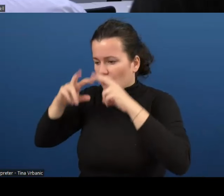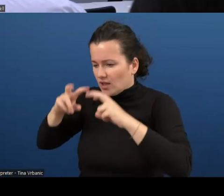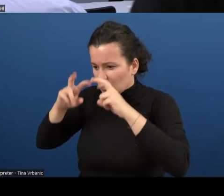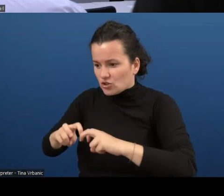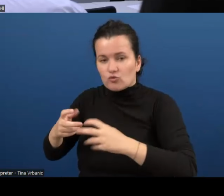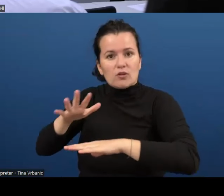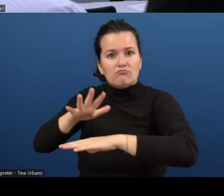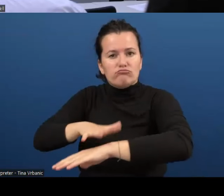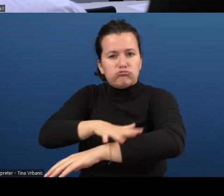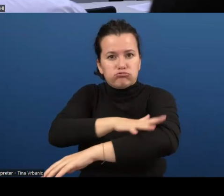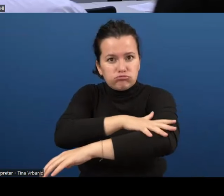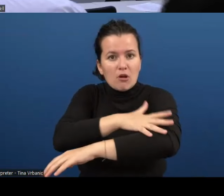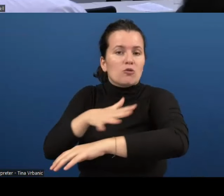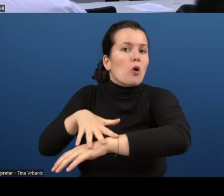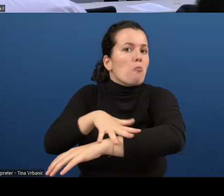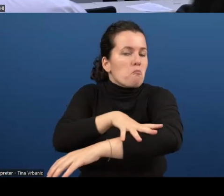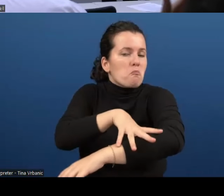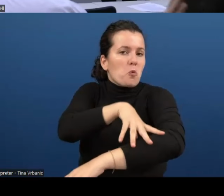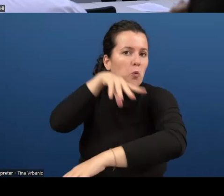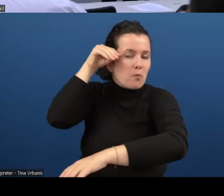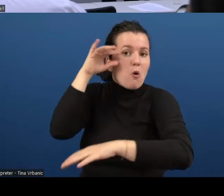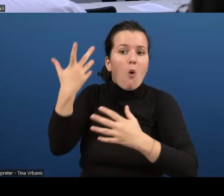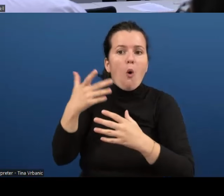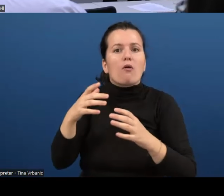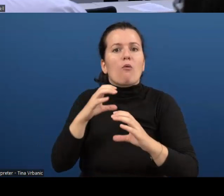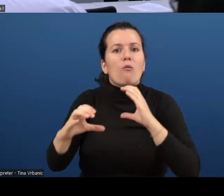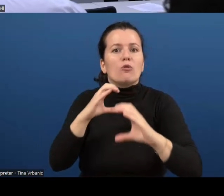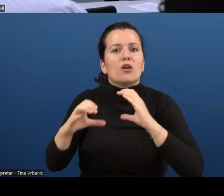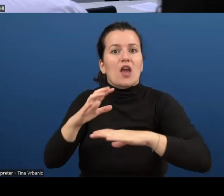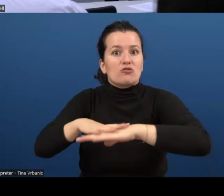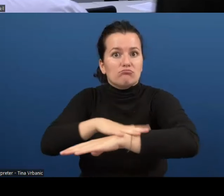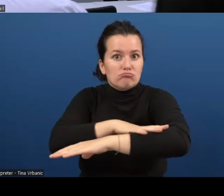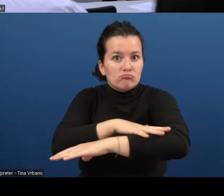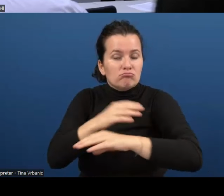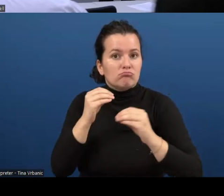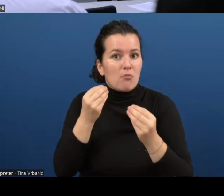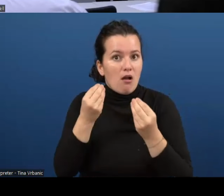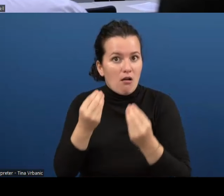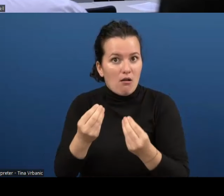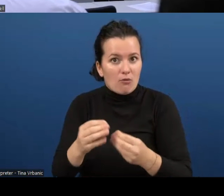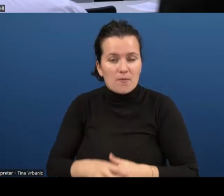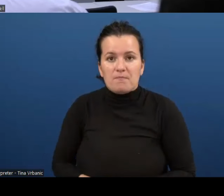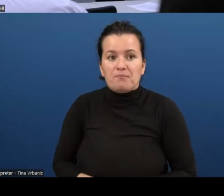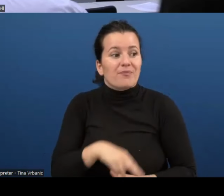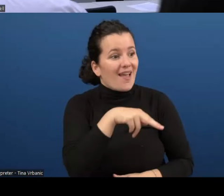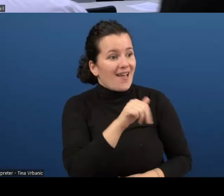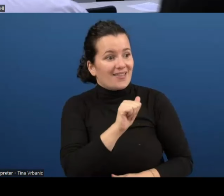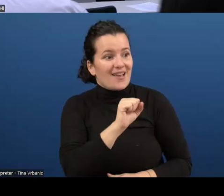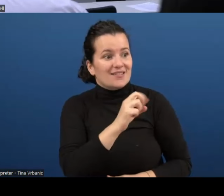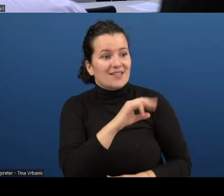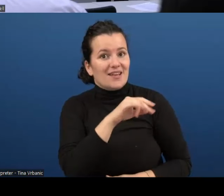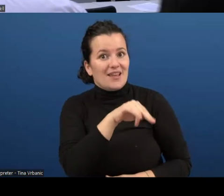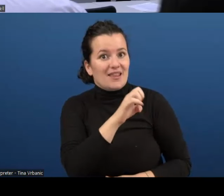haptic devices for communication. And Nasreen asked me to focus especially on